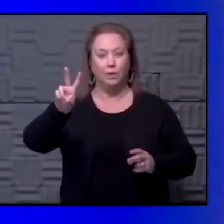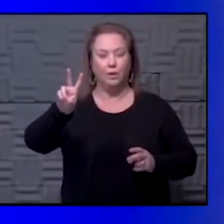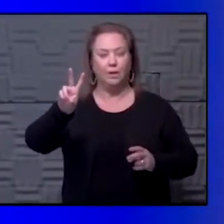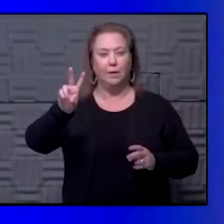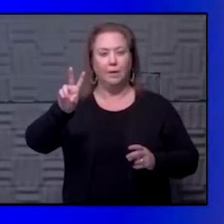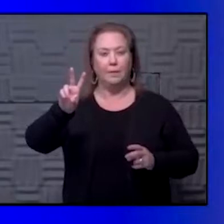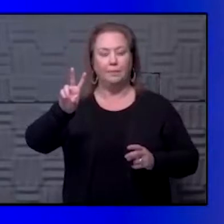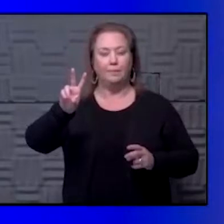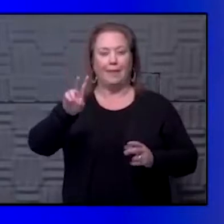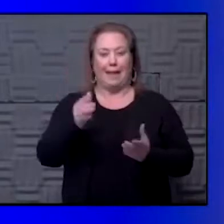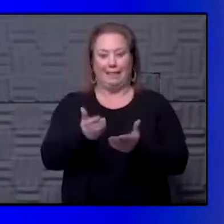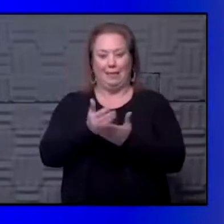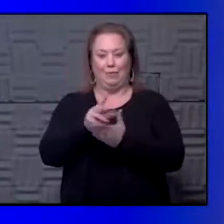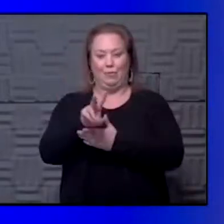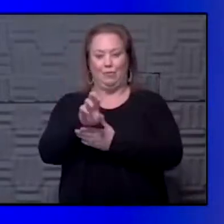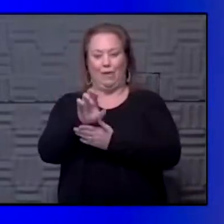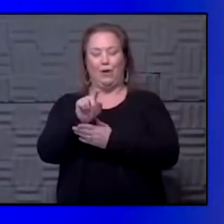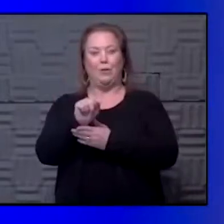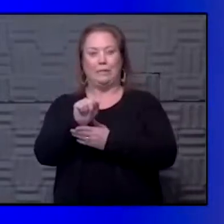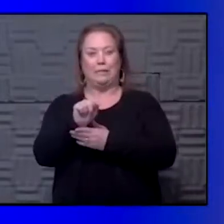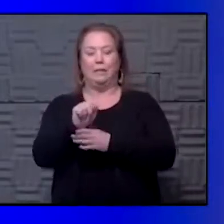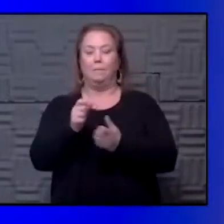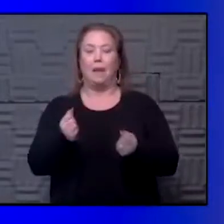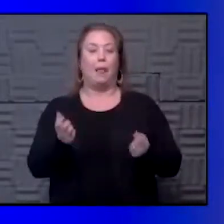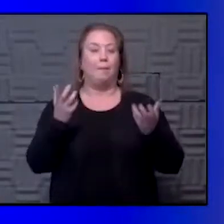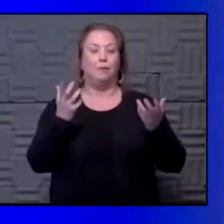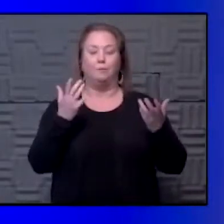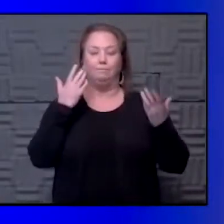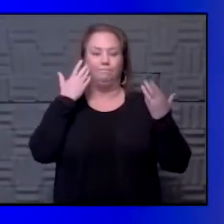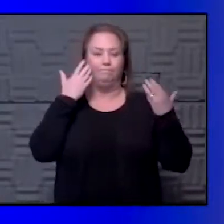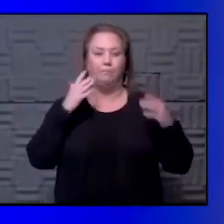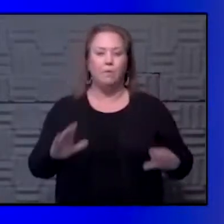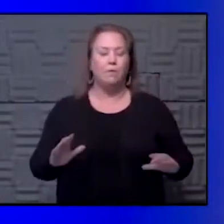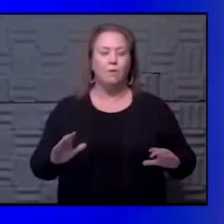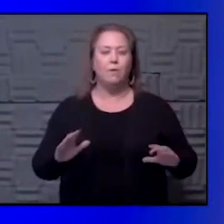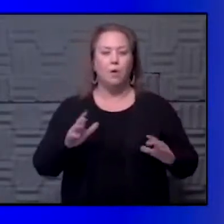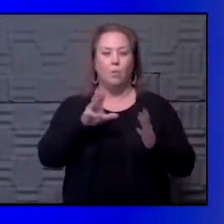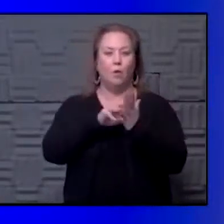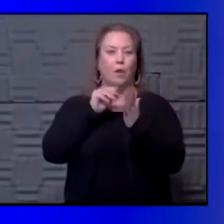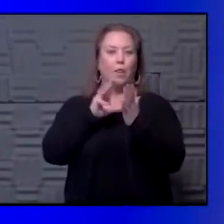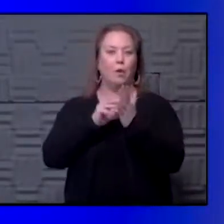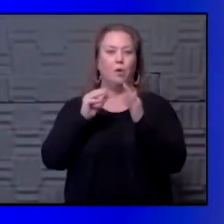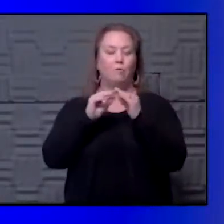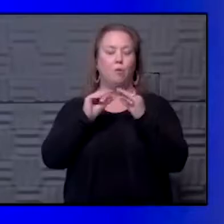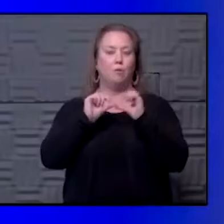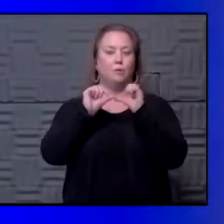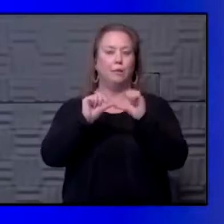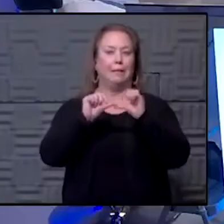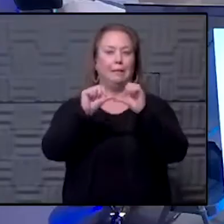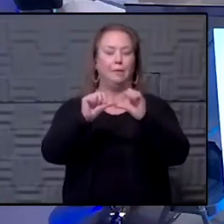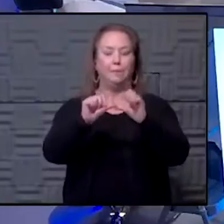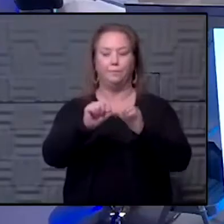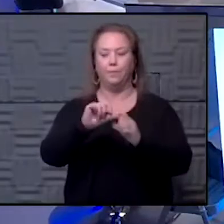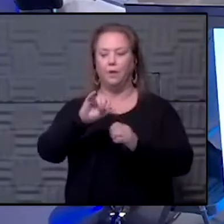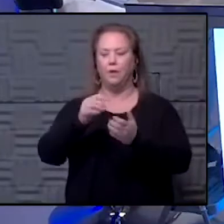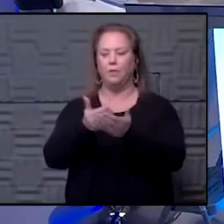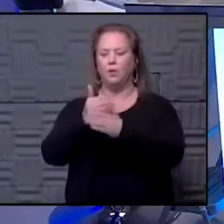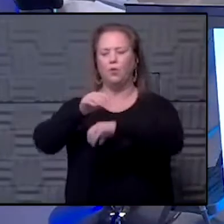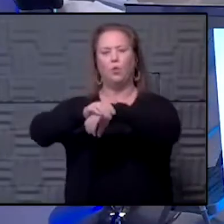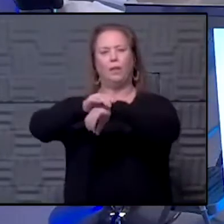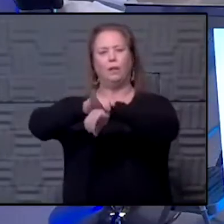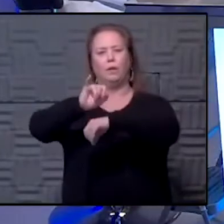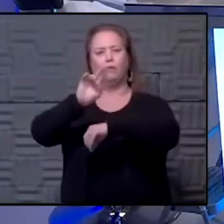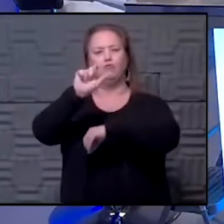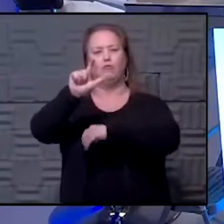isolates and then the new variants. But to how much, we just don't know. We will probably learn more as we It get was to that. interesting, the New England Journal of Medicine had the